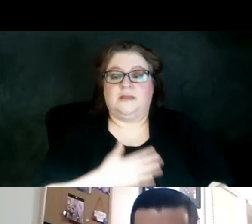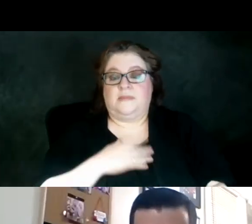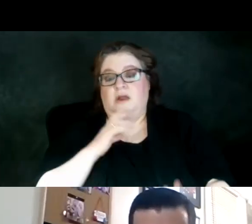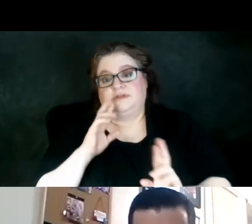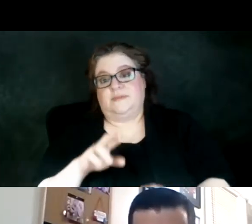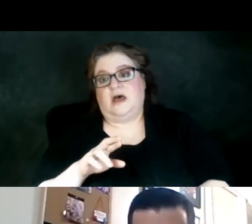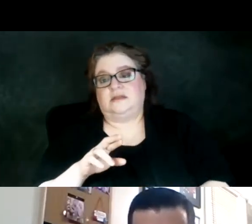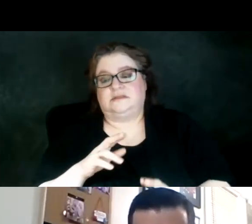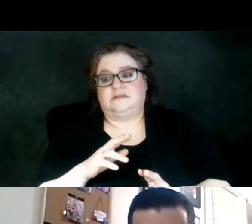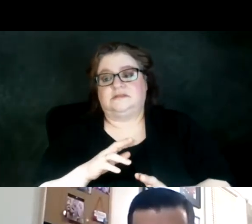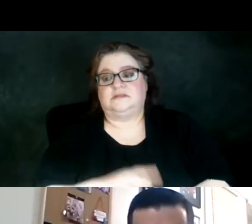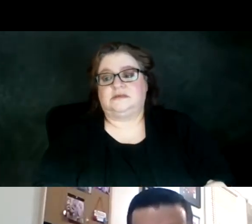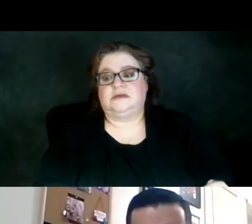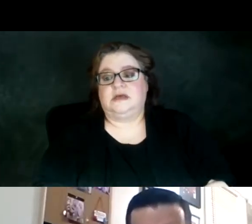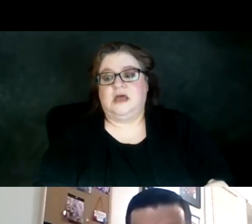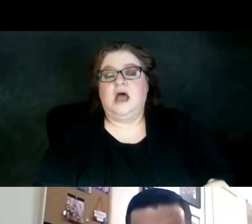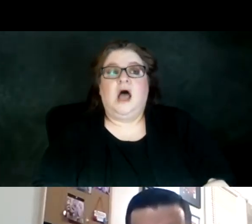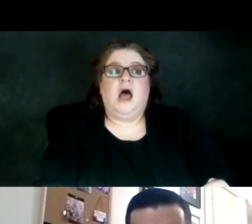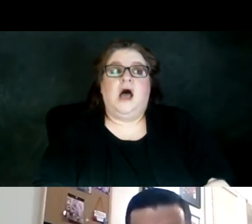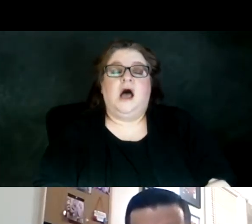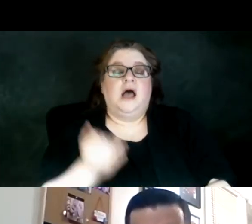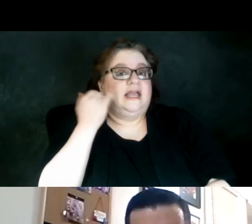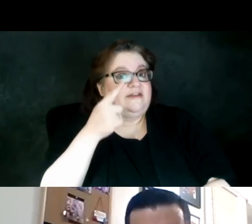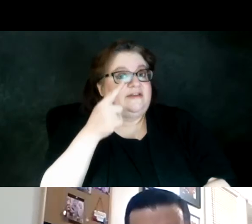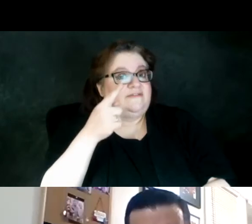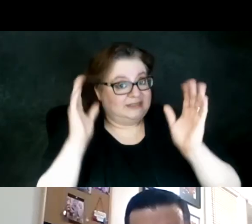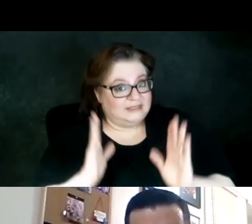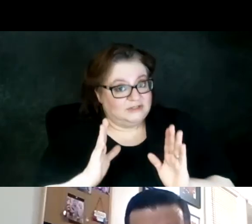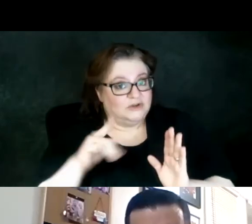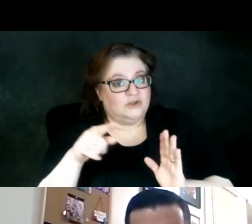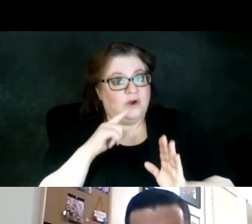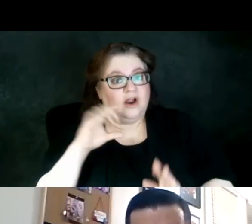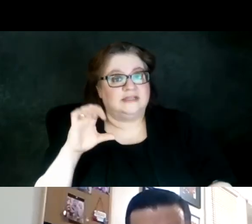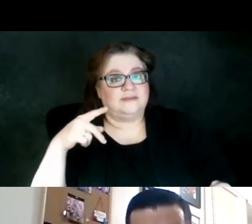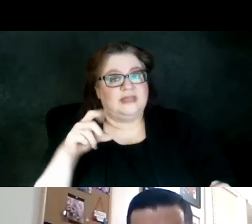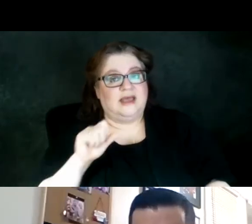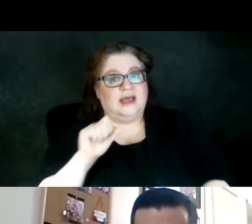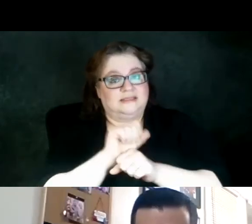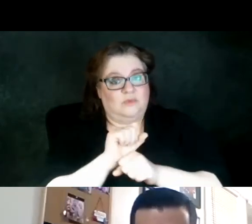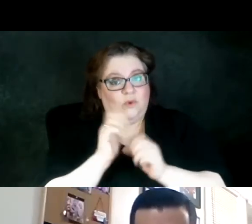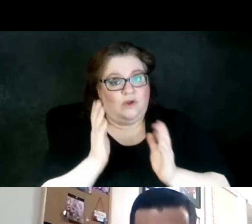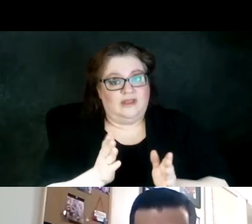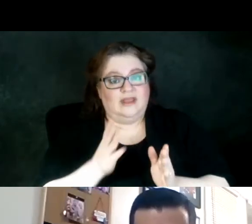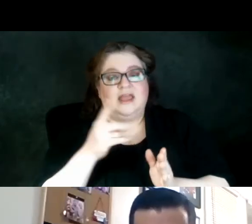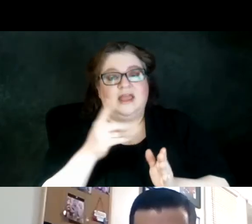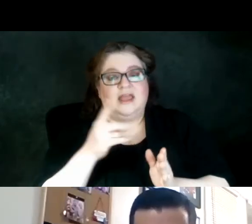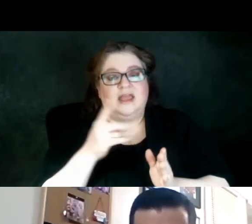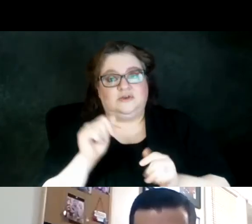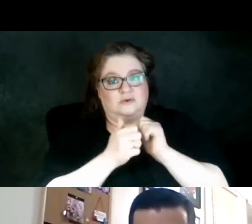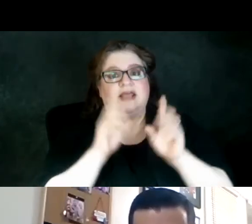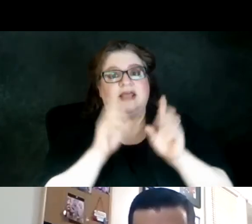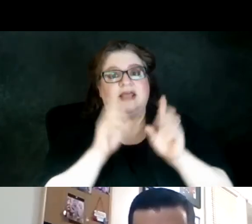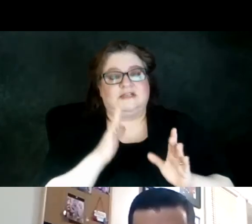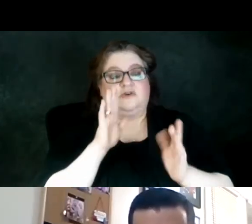to that is, if you are a teacher, you are a CPS employee, and you can run as a teacher